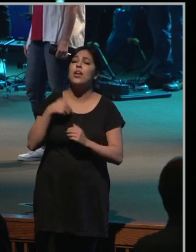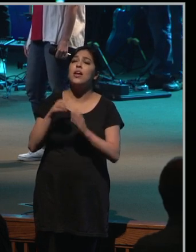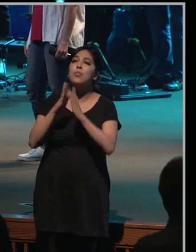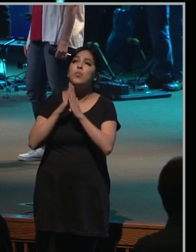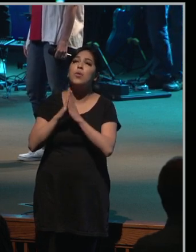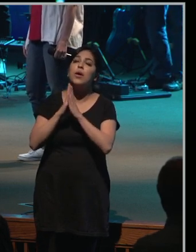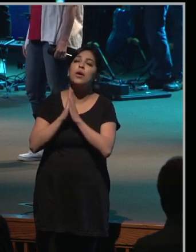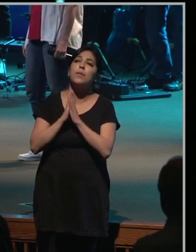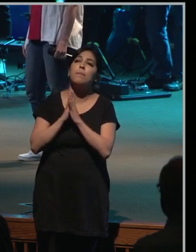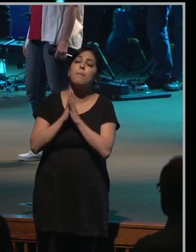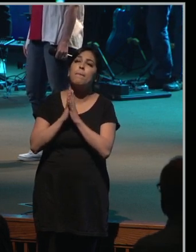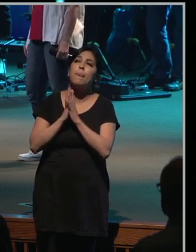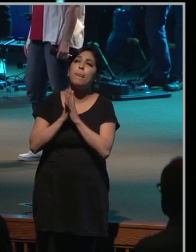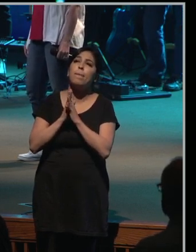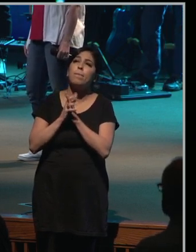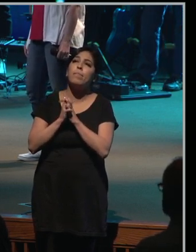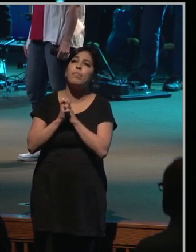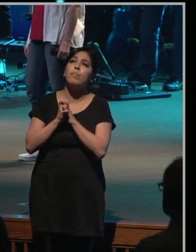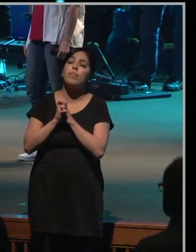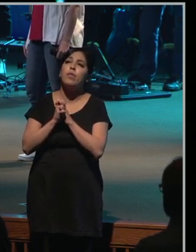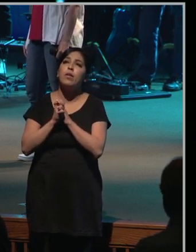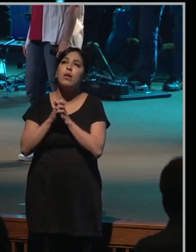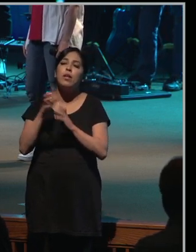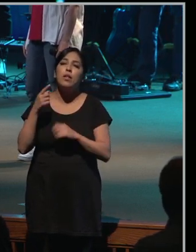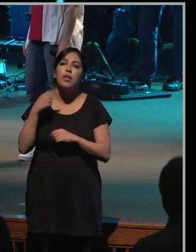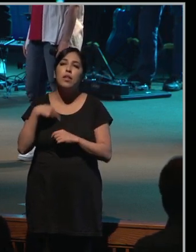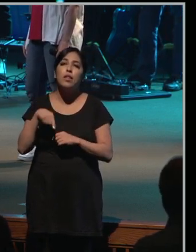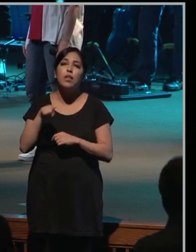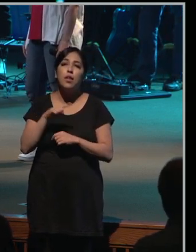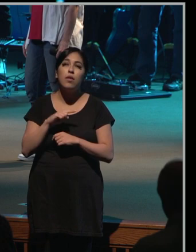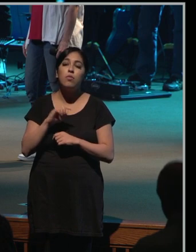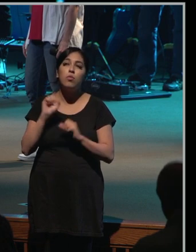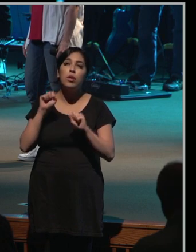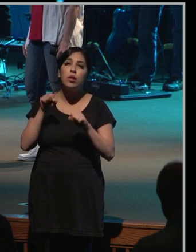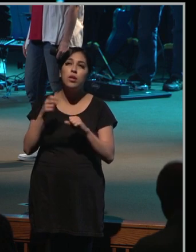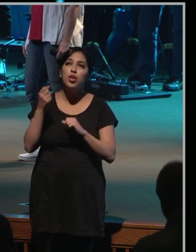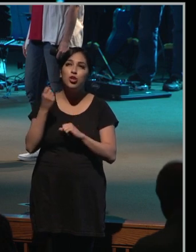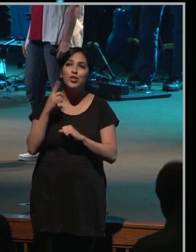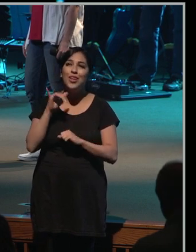would have a greater understanding of that love in our lives.